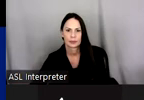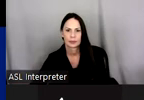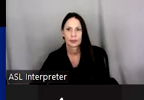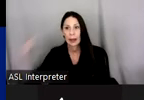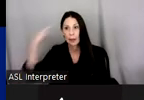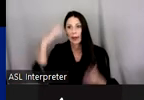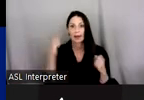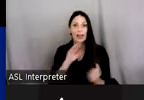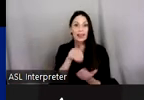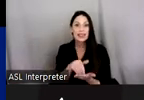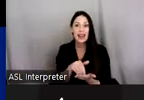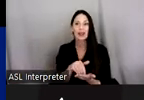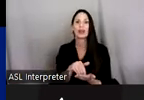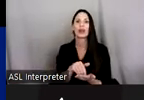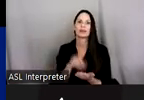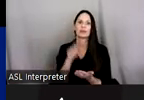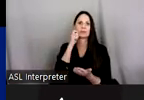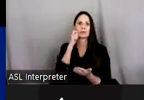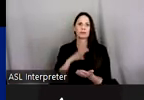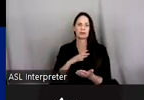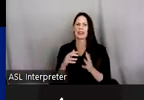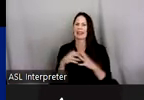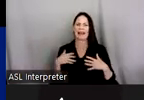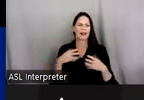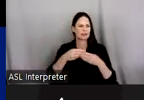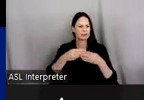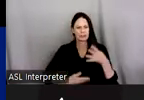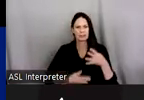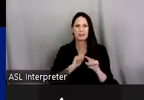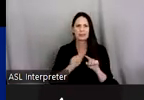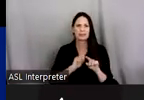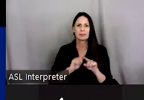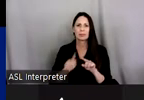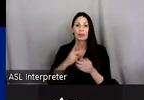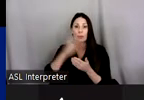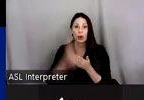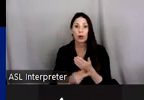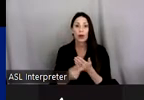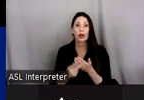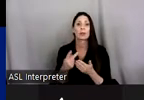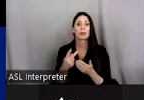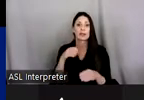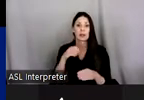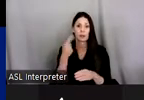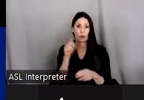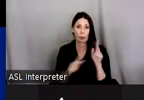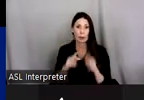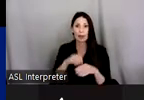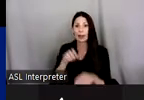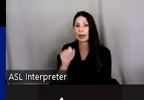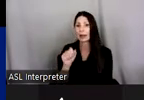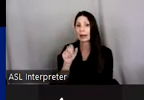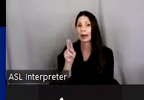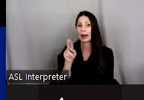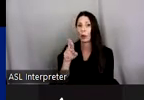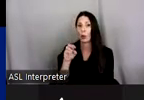whole plethora of programs for people in Aurora, and the one I toured today was their